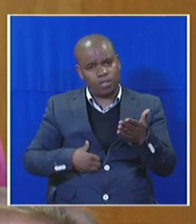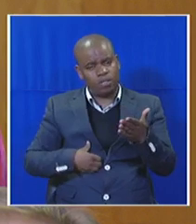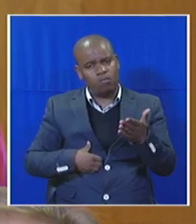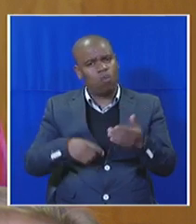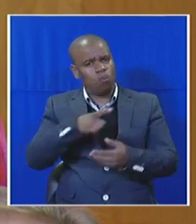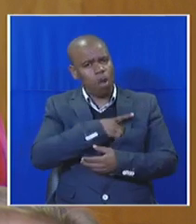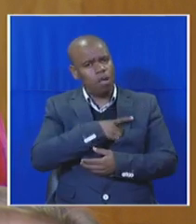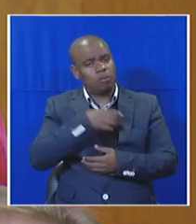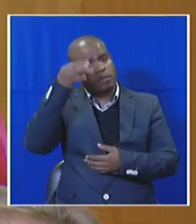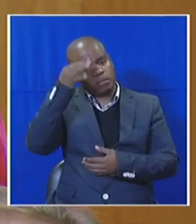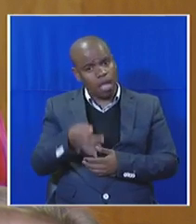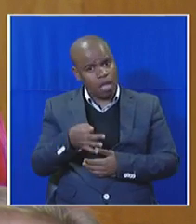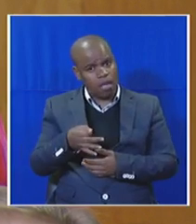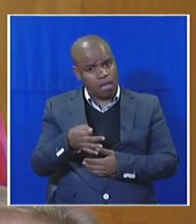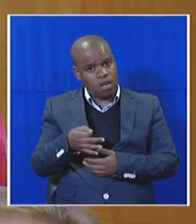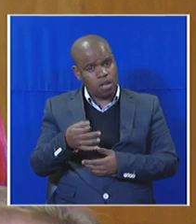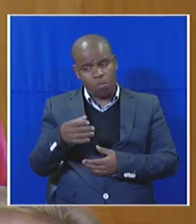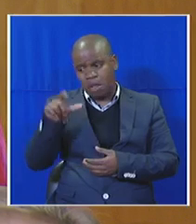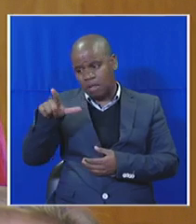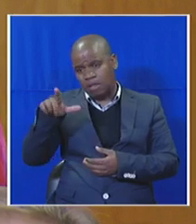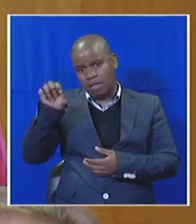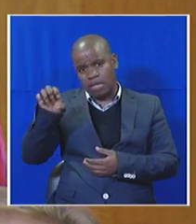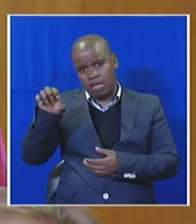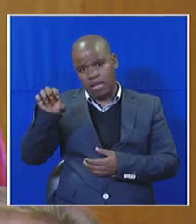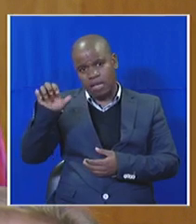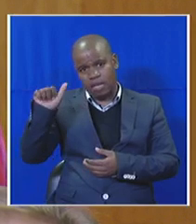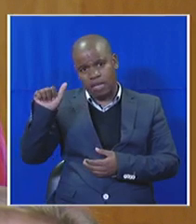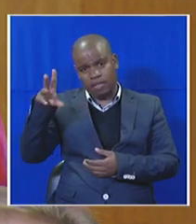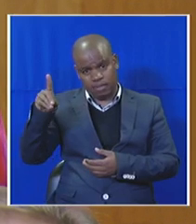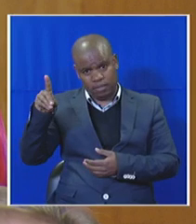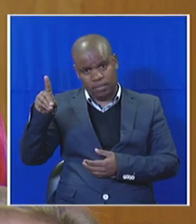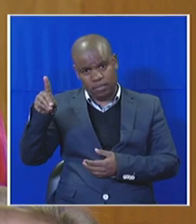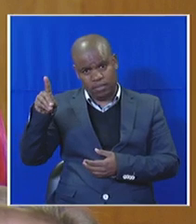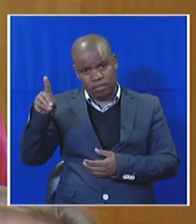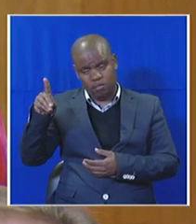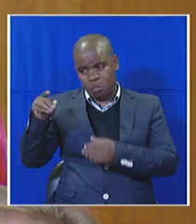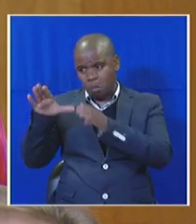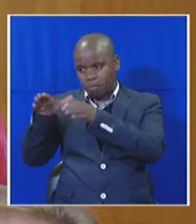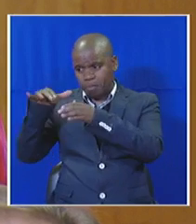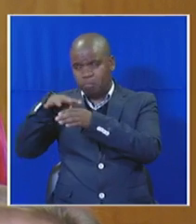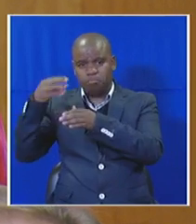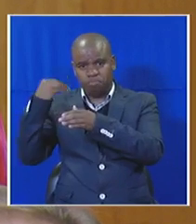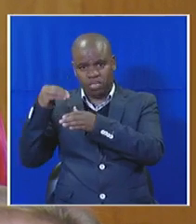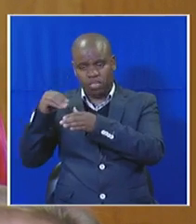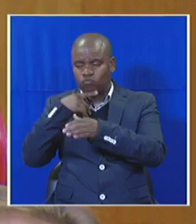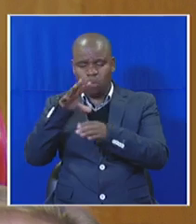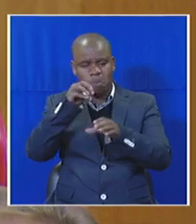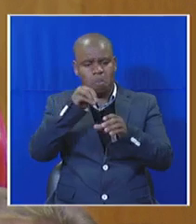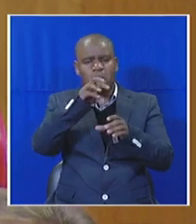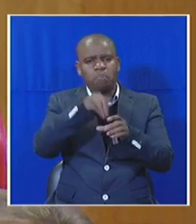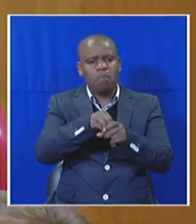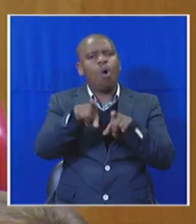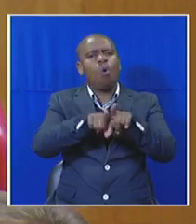decide to not subject the lead agency appointment to an open tender so the best innovative ICT brains could